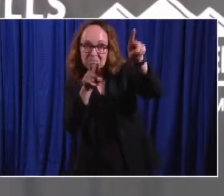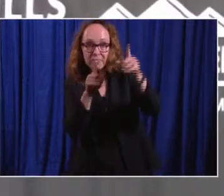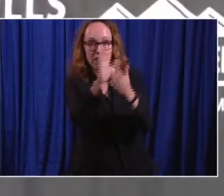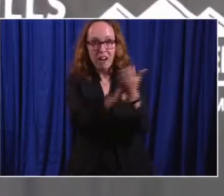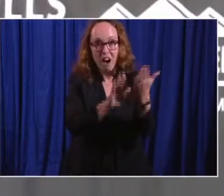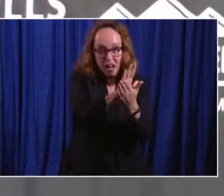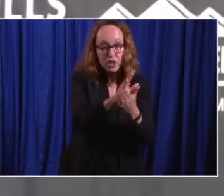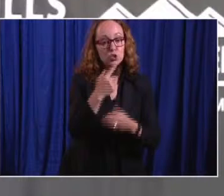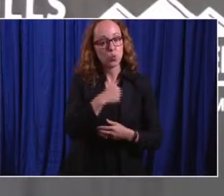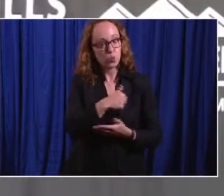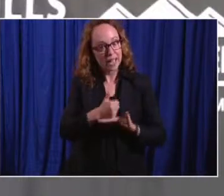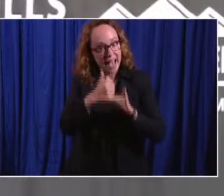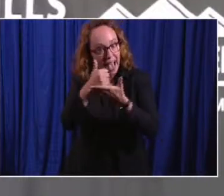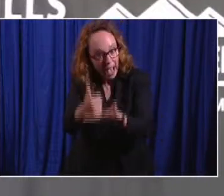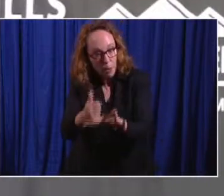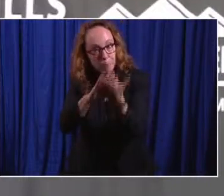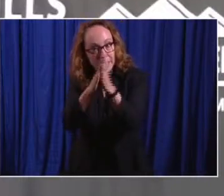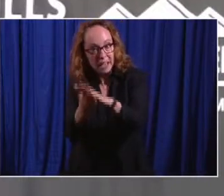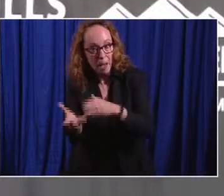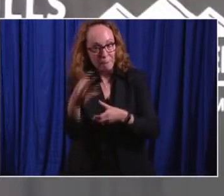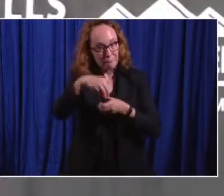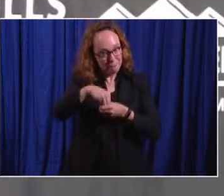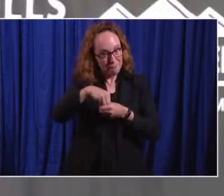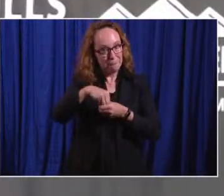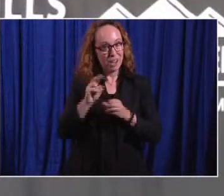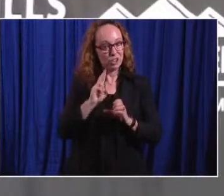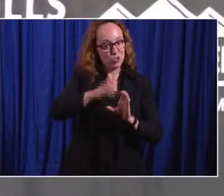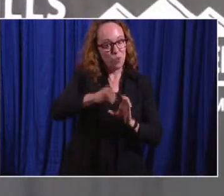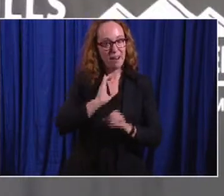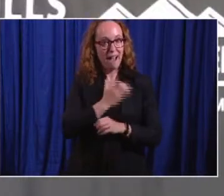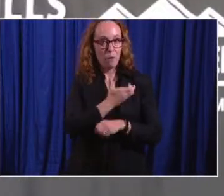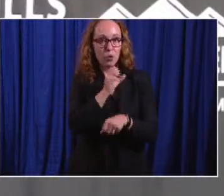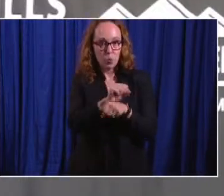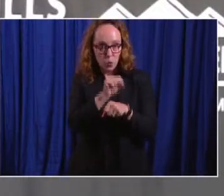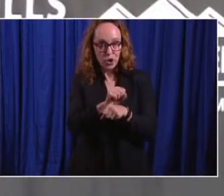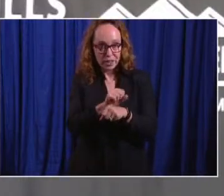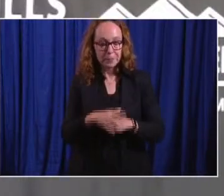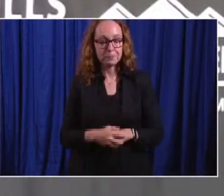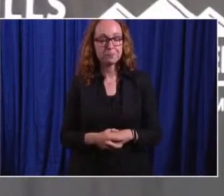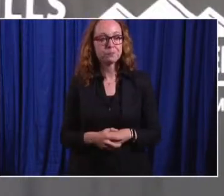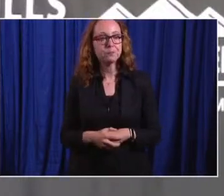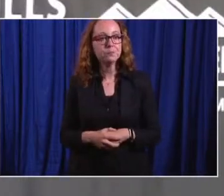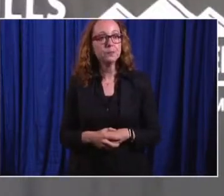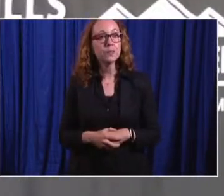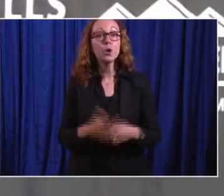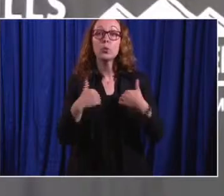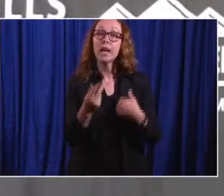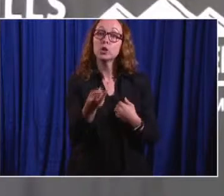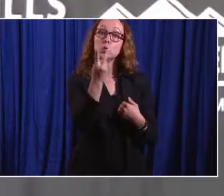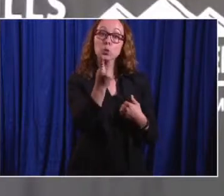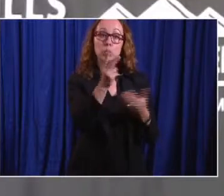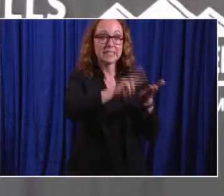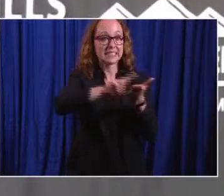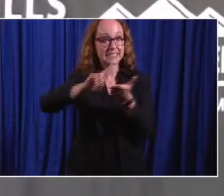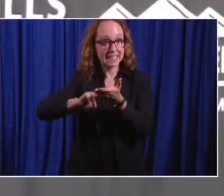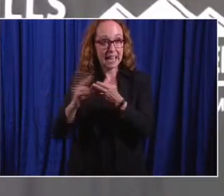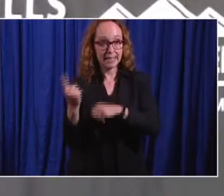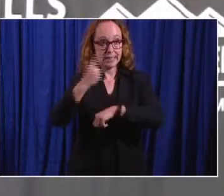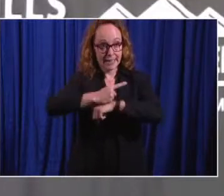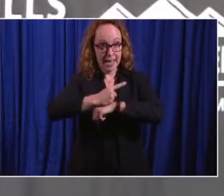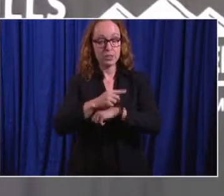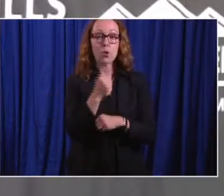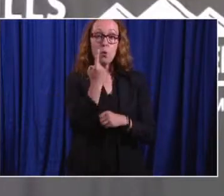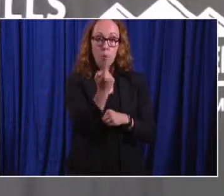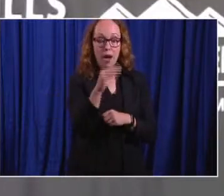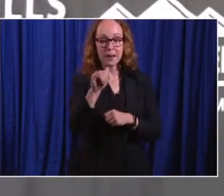them become part of our workforce. I also, as I had alluded to earlier, I've been at 2 signing days, one in Bethel for the Grant Career